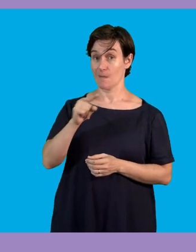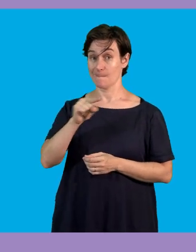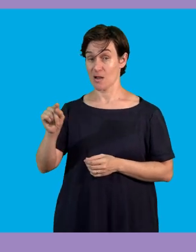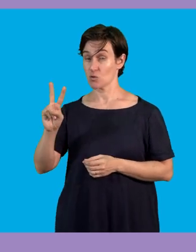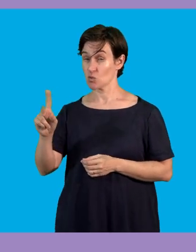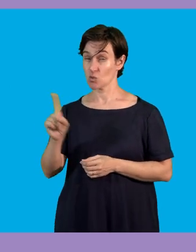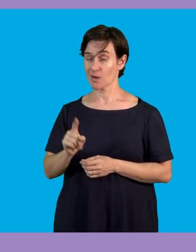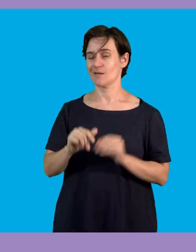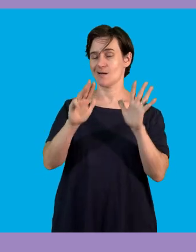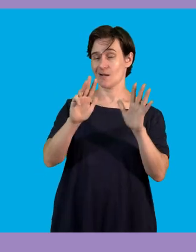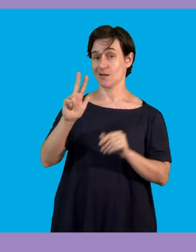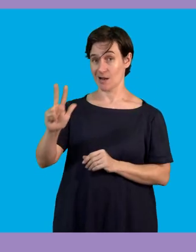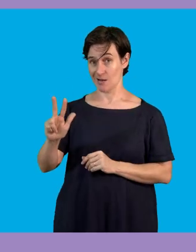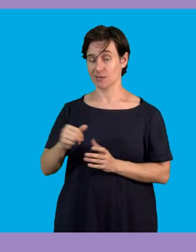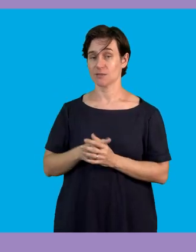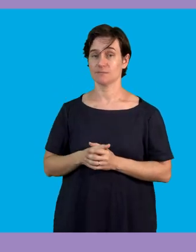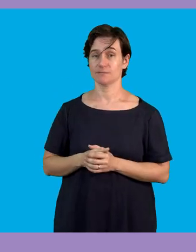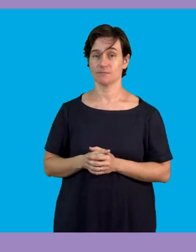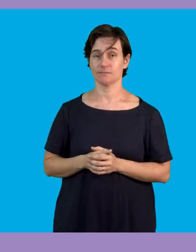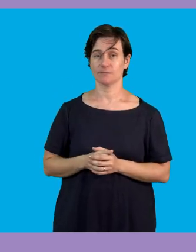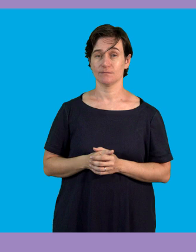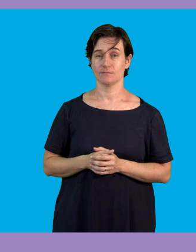100 minus 2 is 98